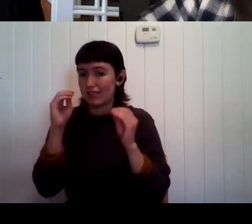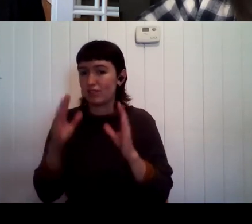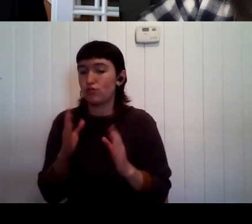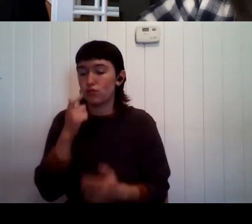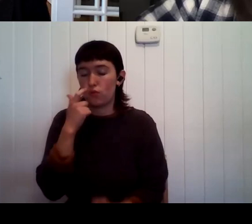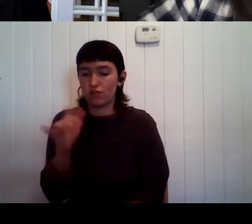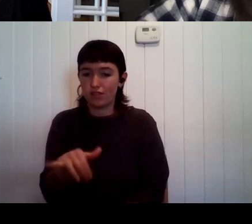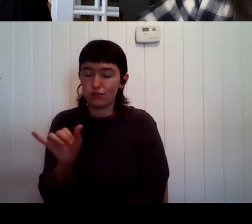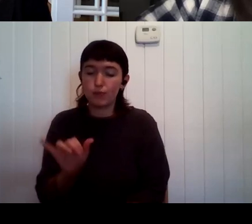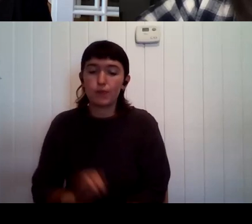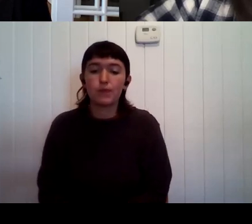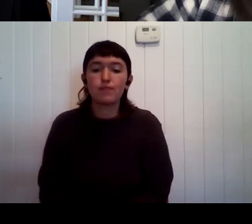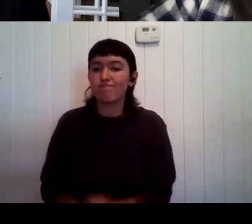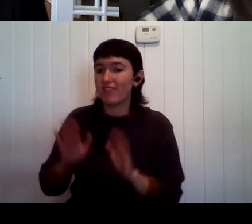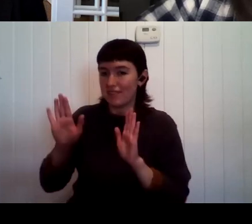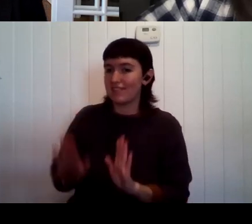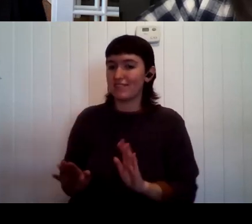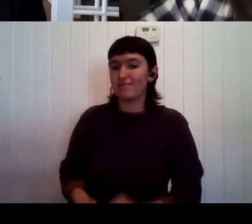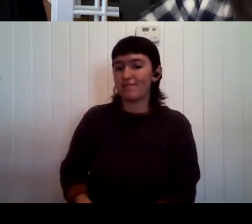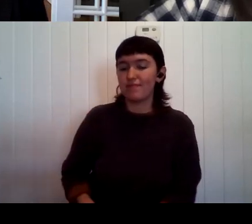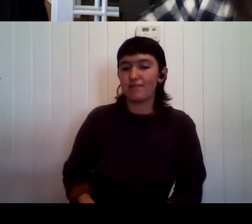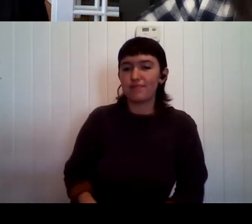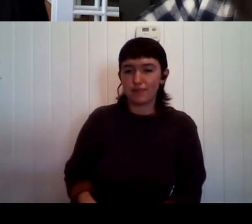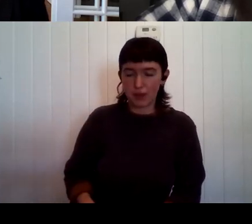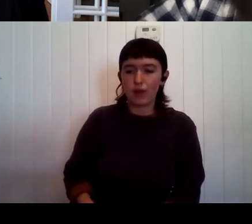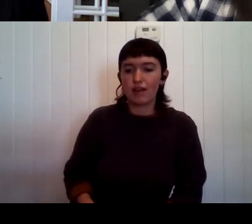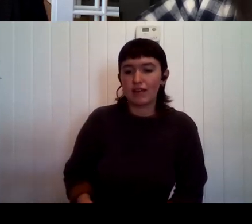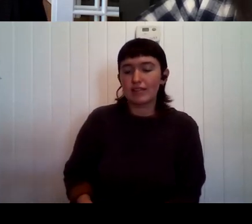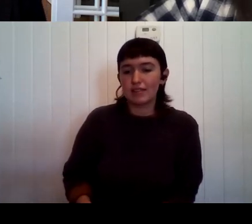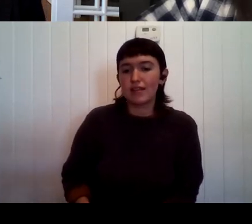that would be really cool. All righty. So